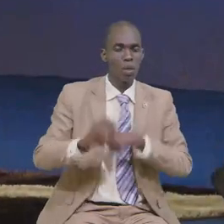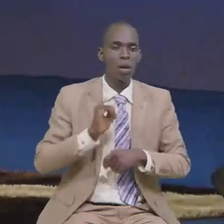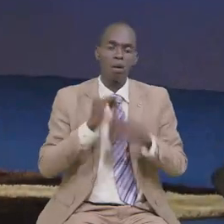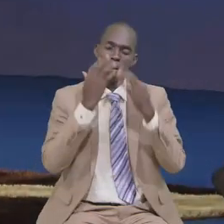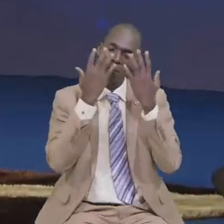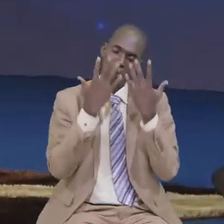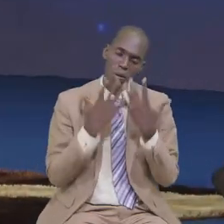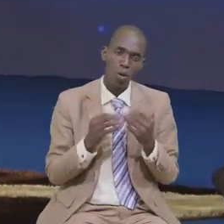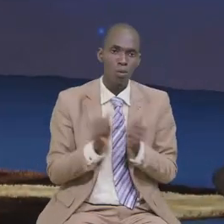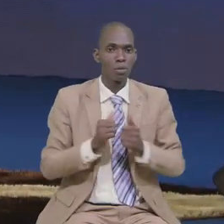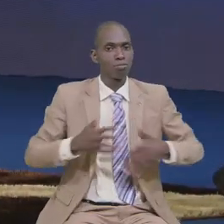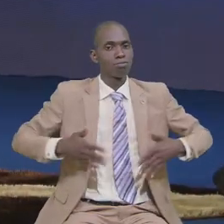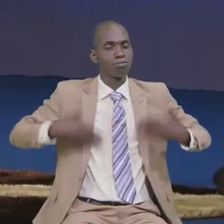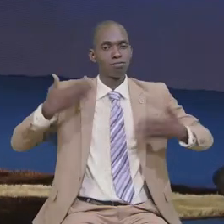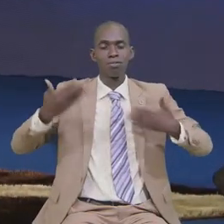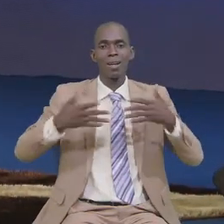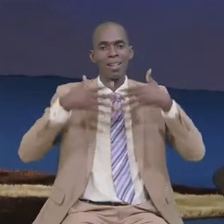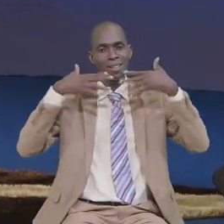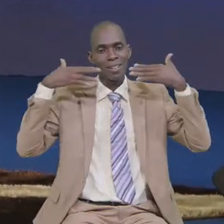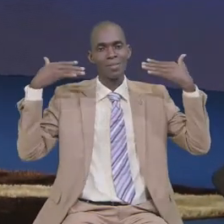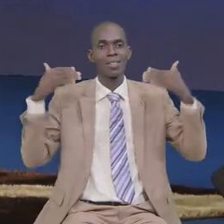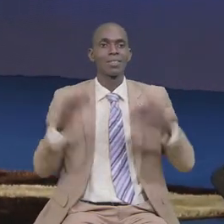and laughter.